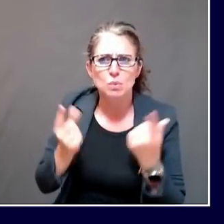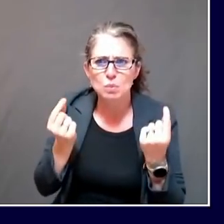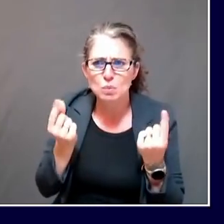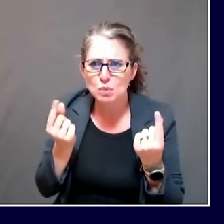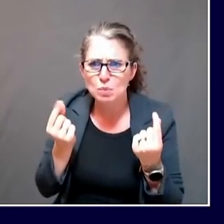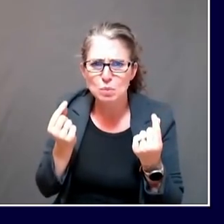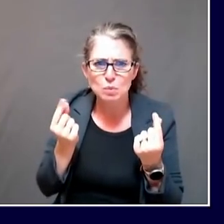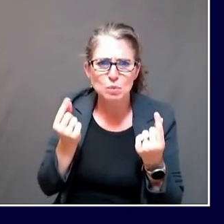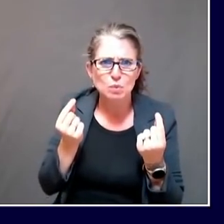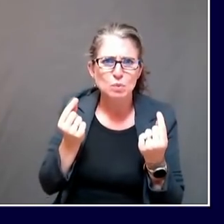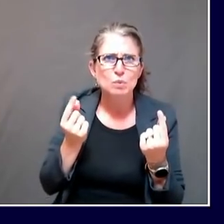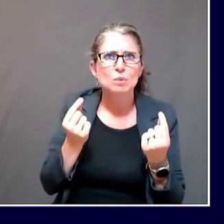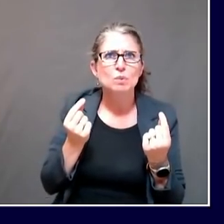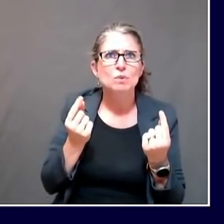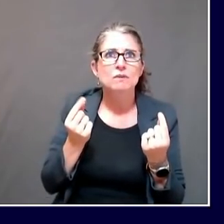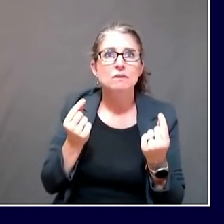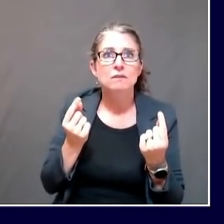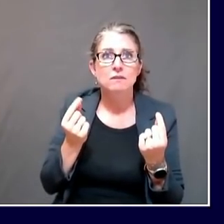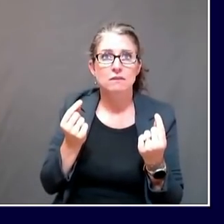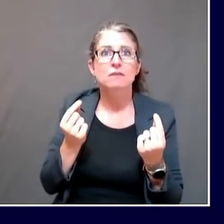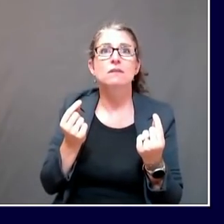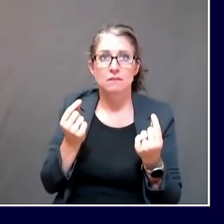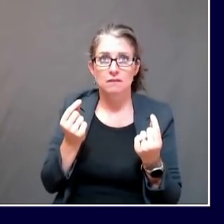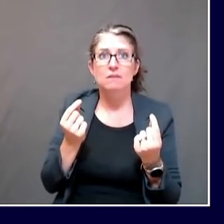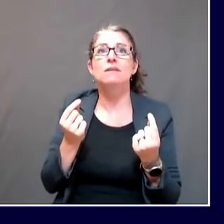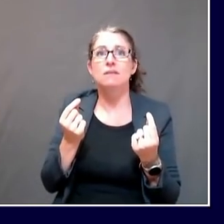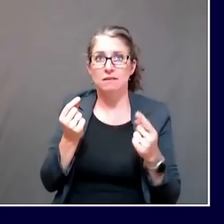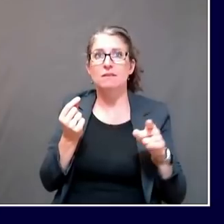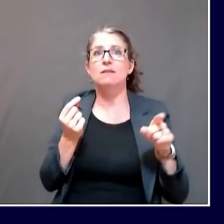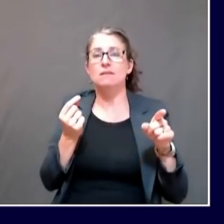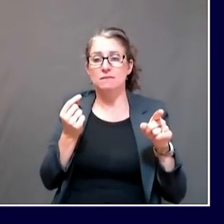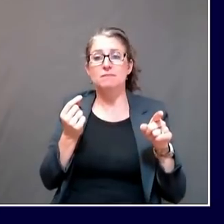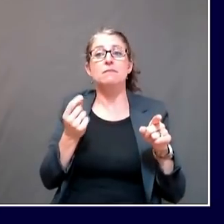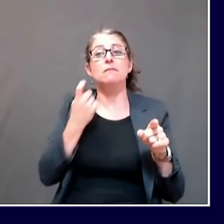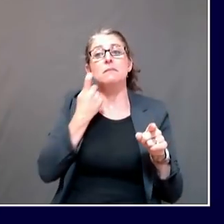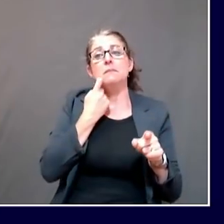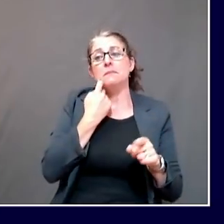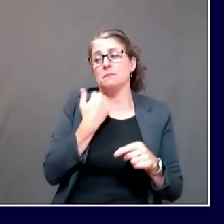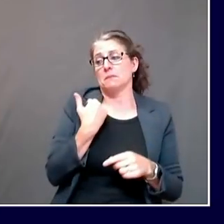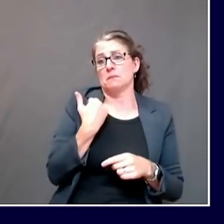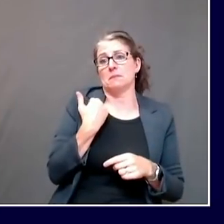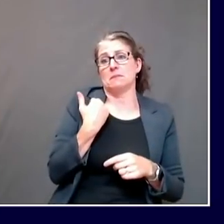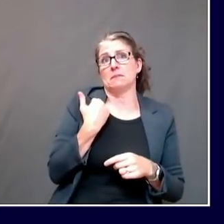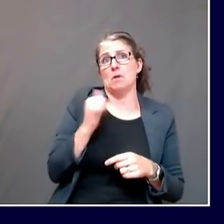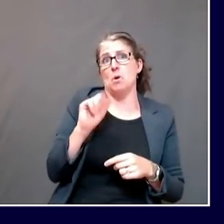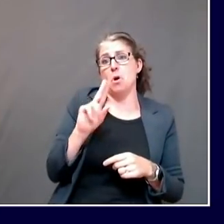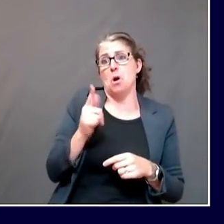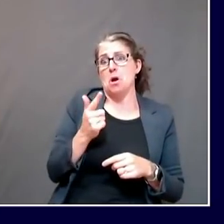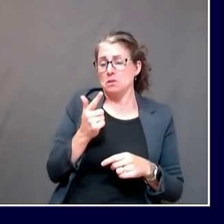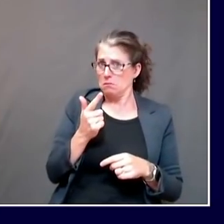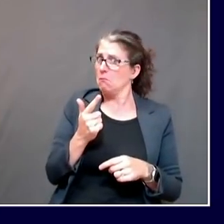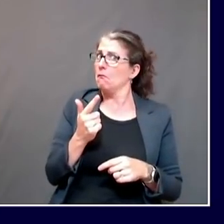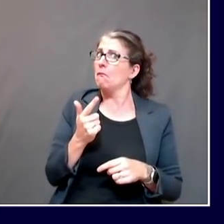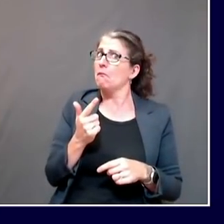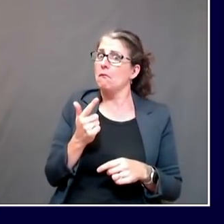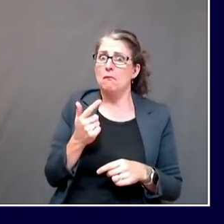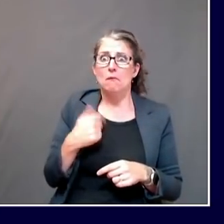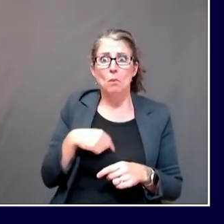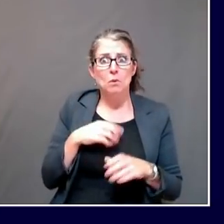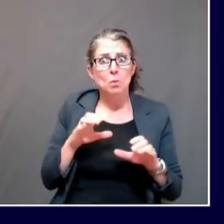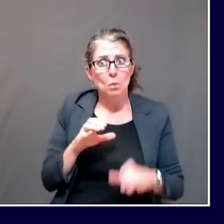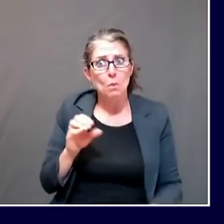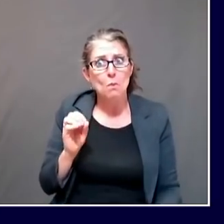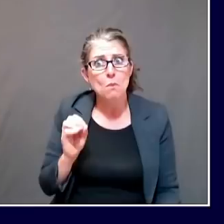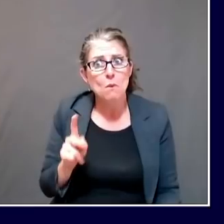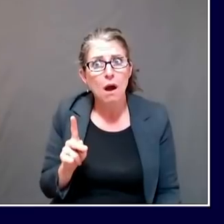preliminary figures I've seen, our revenues are higher than expected. So there isn't the